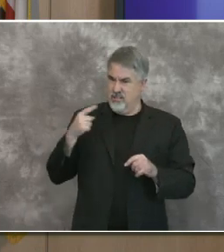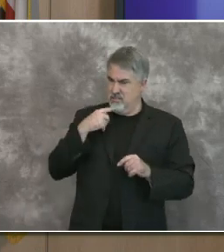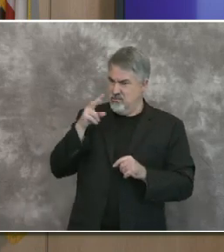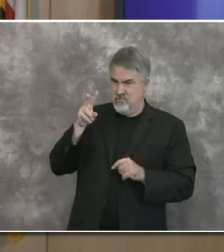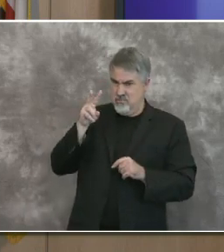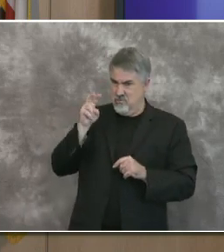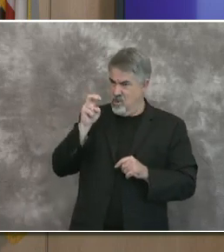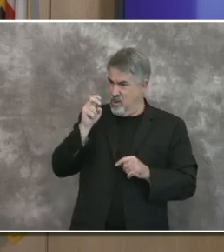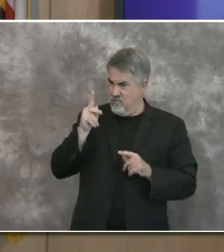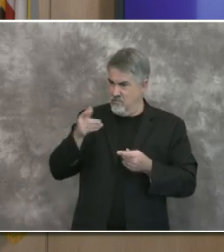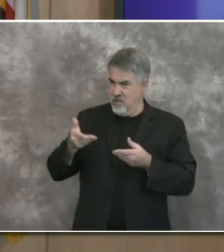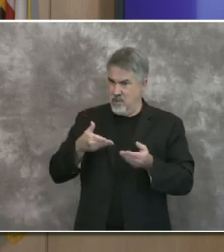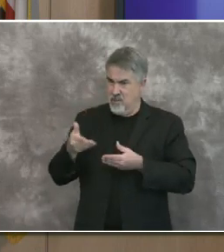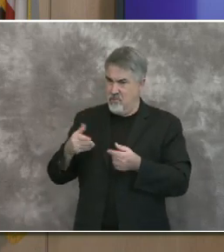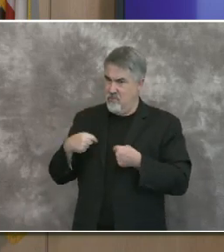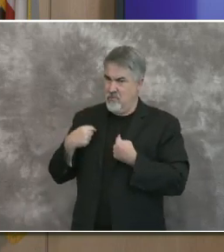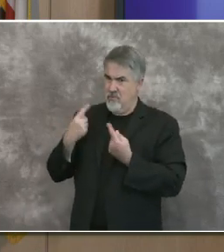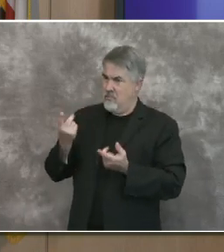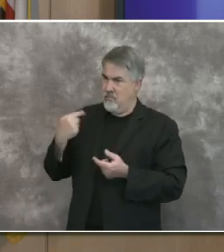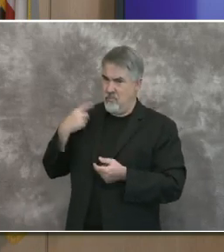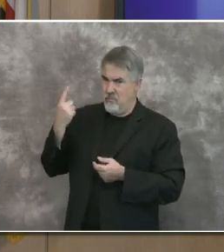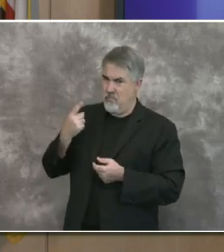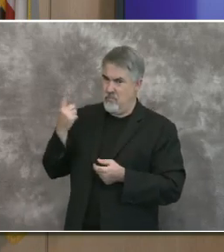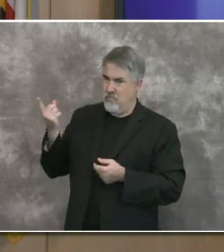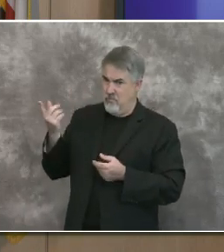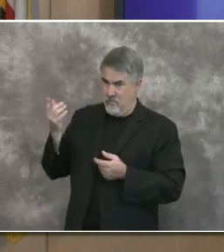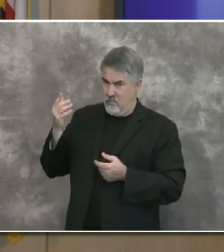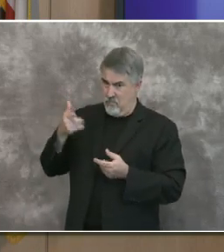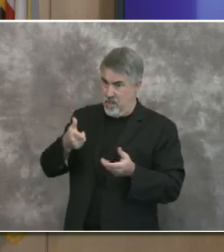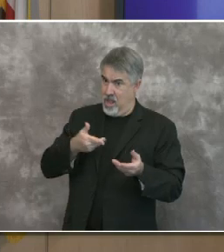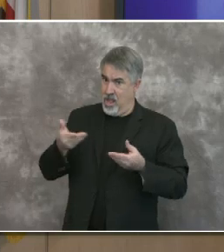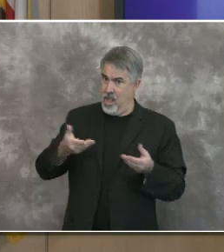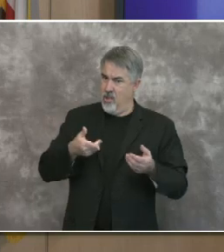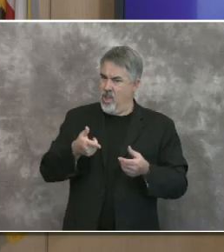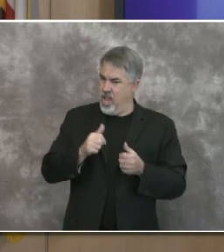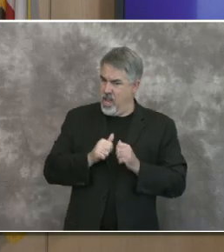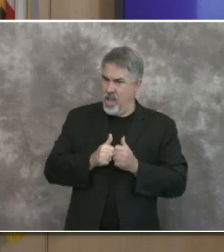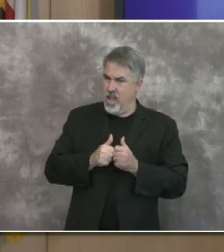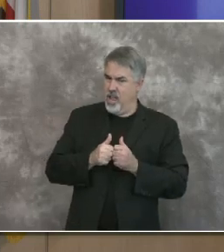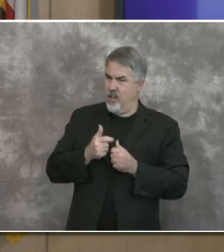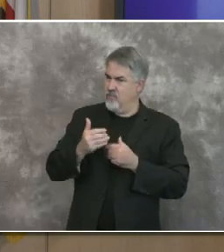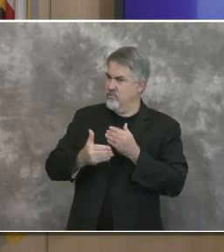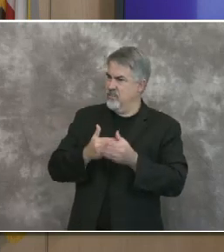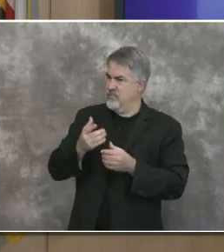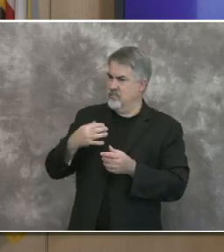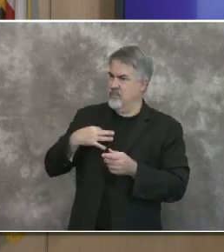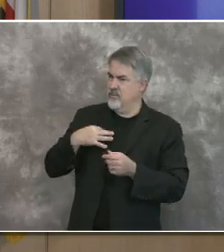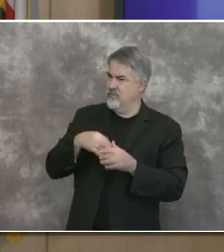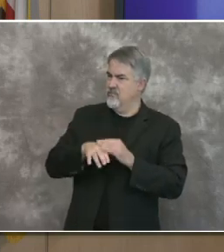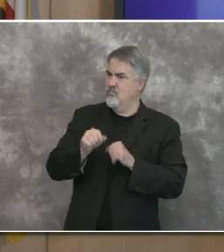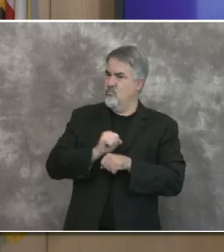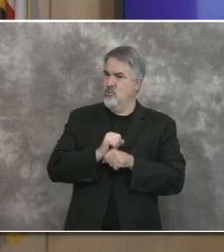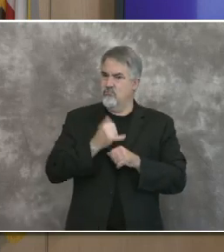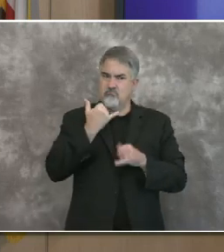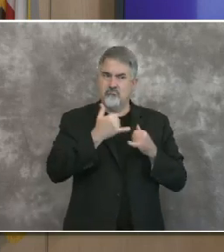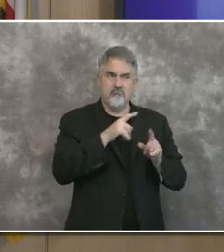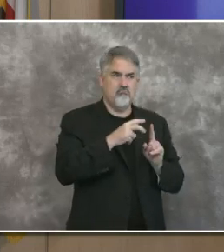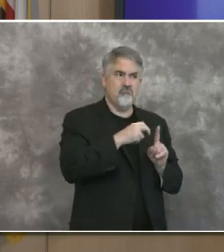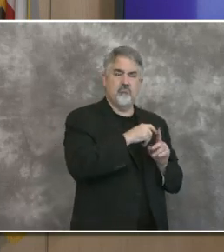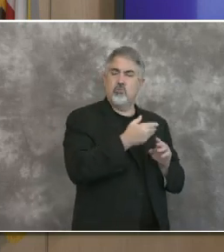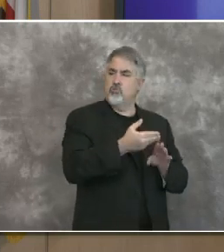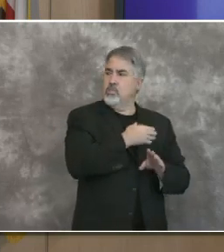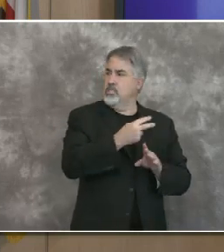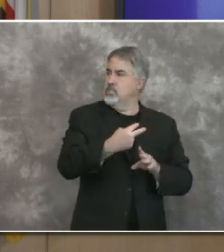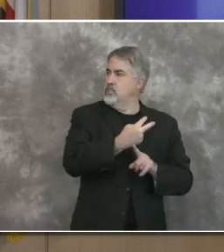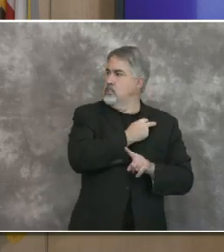of in this, and you all talked about this before, but the hiring process, who you're looking for, how it's representative of diverse communities